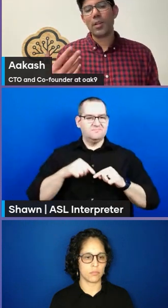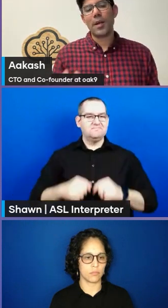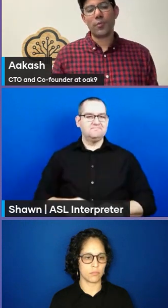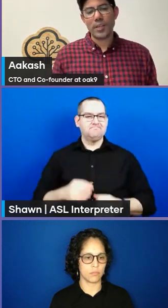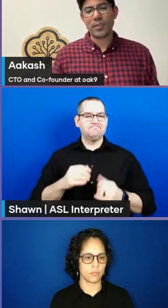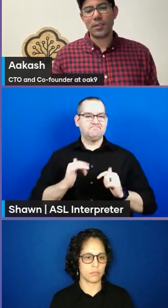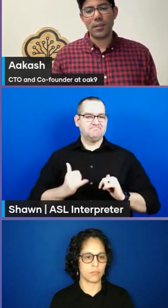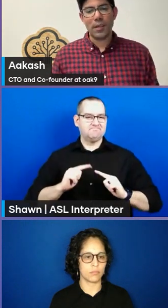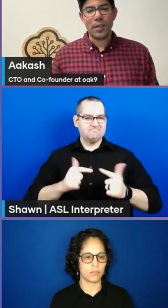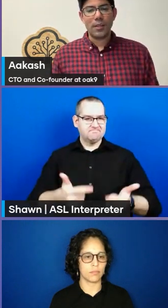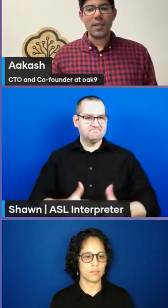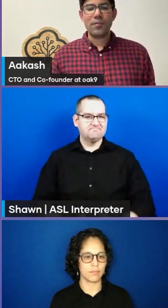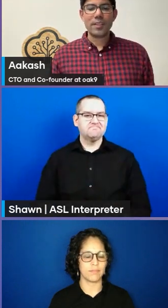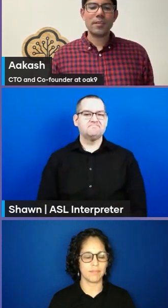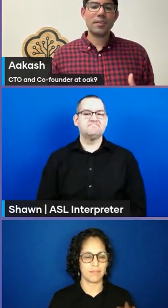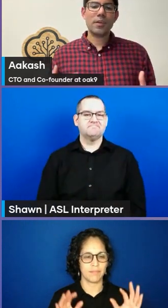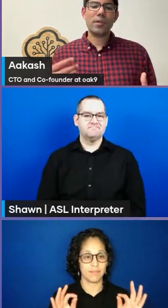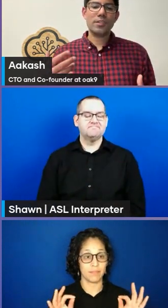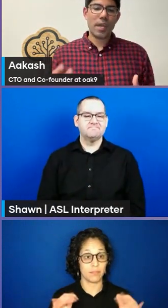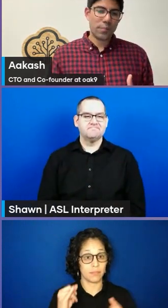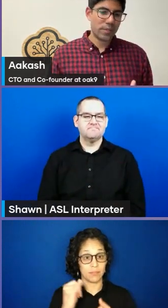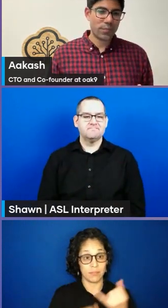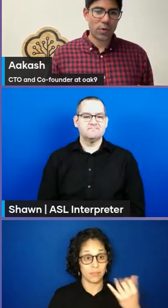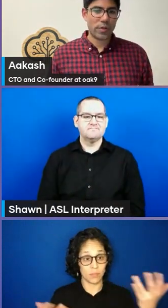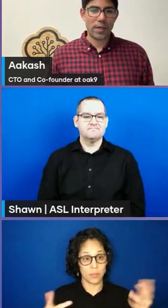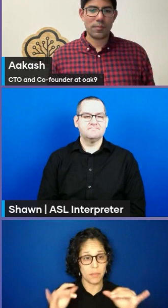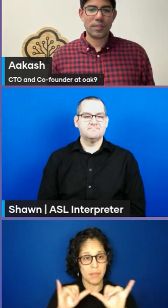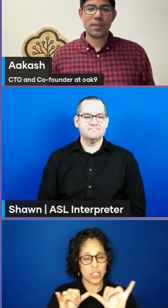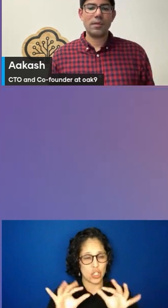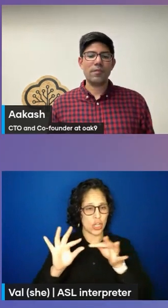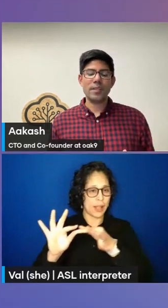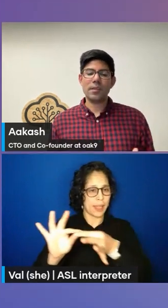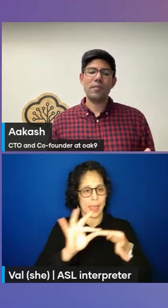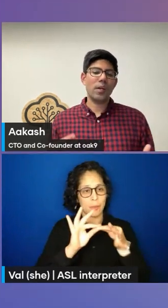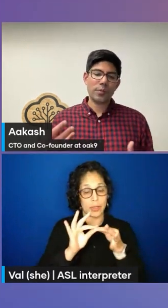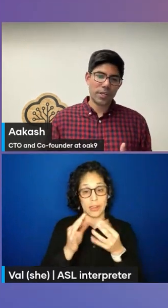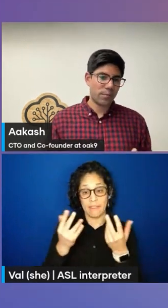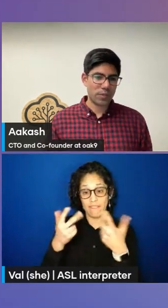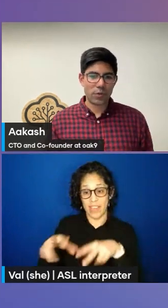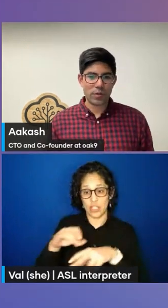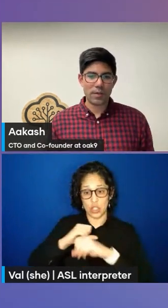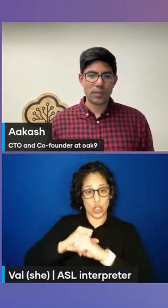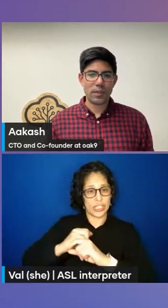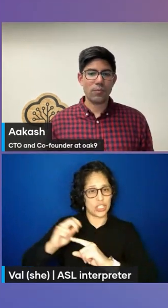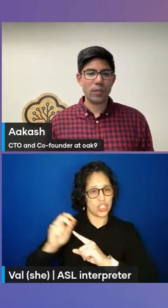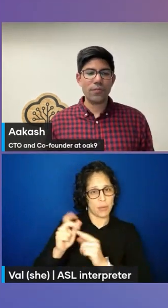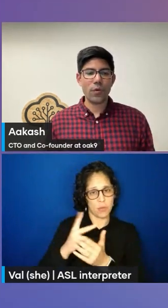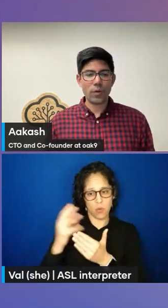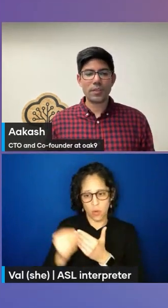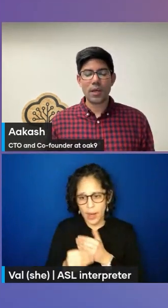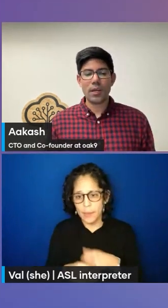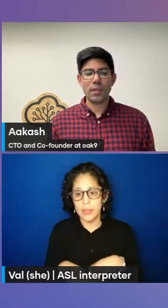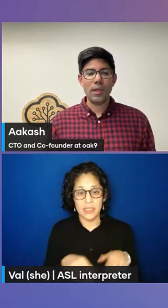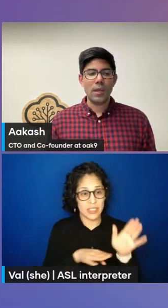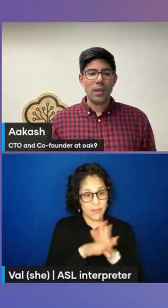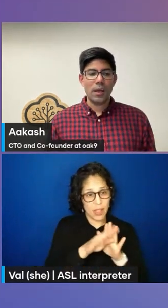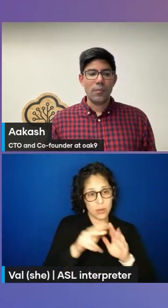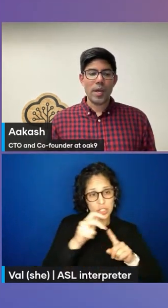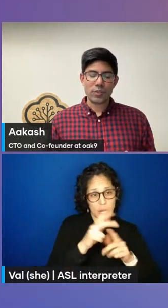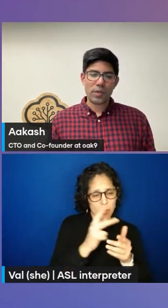measure collaboration. They invest in security champions programs. They invest in developer champions programs, and they really focus